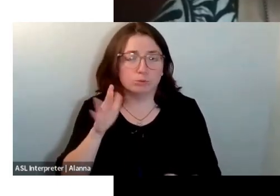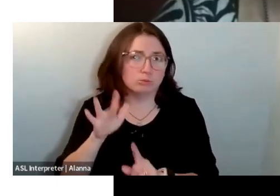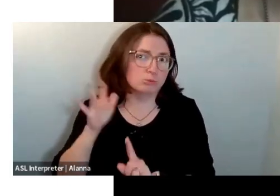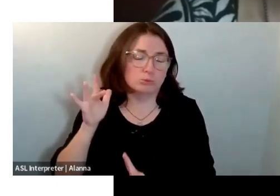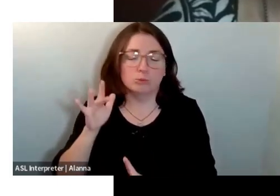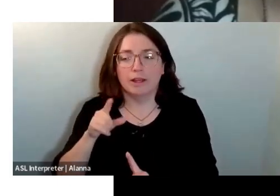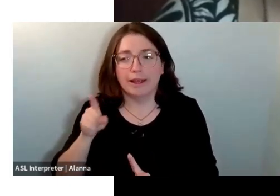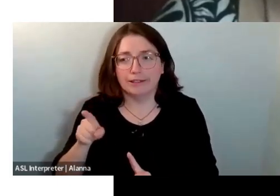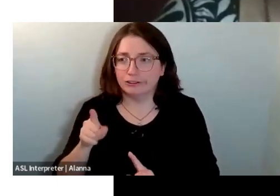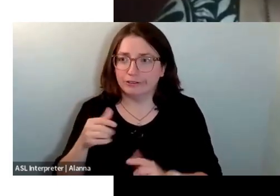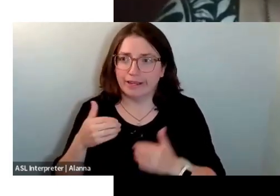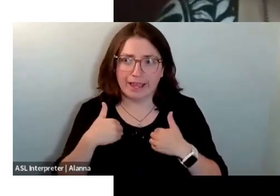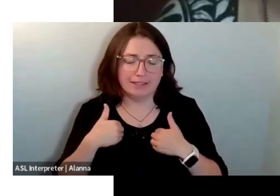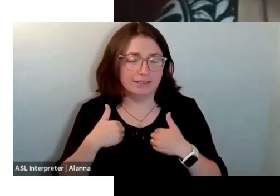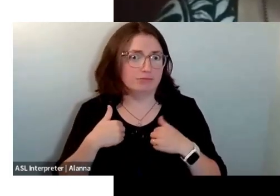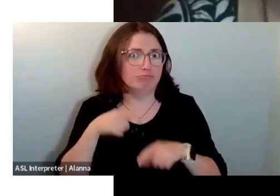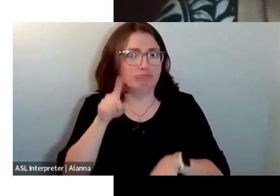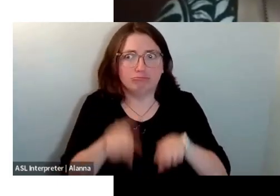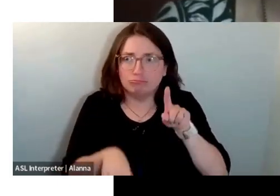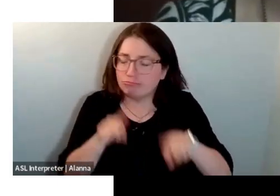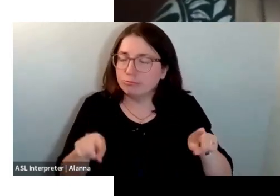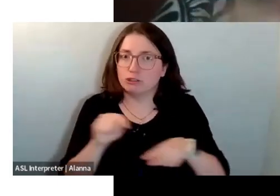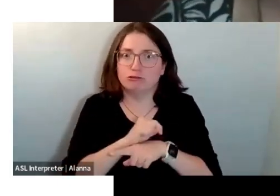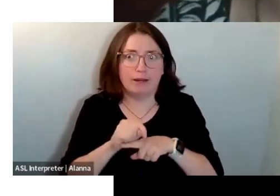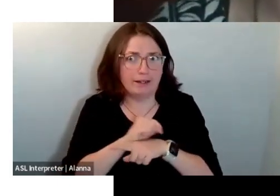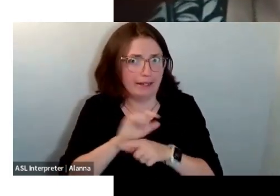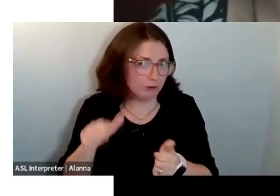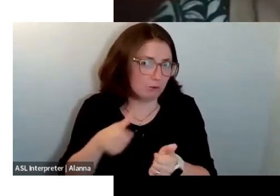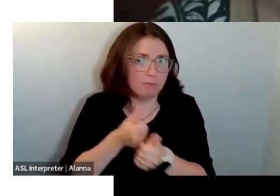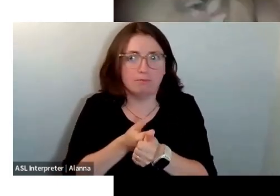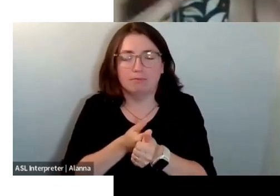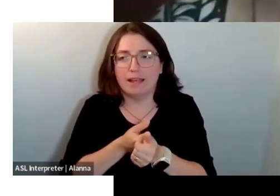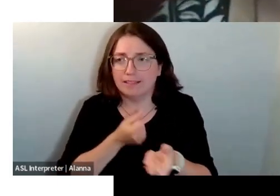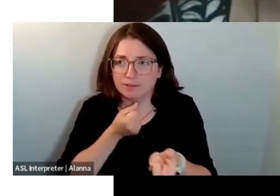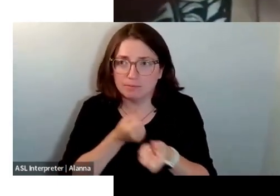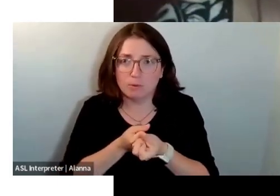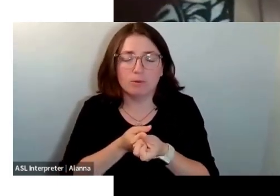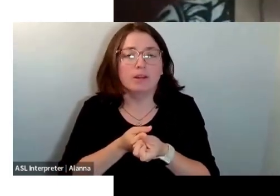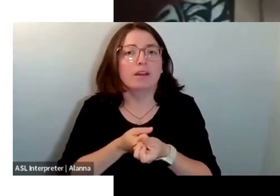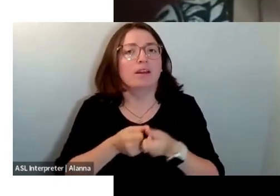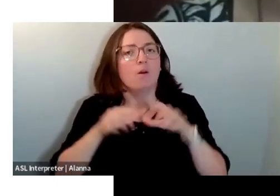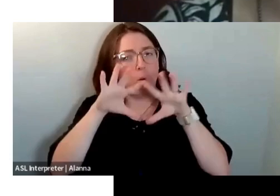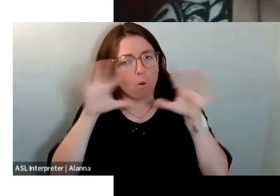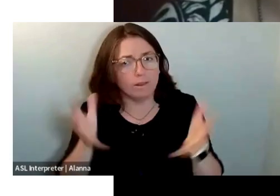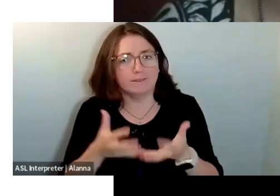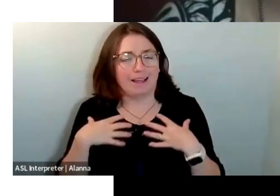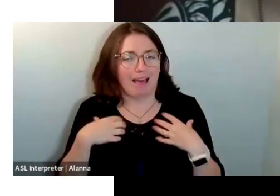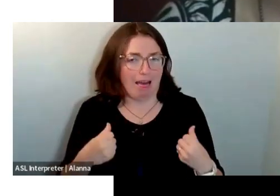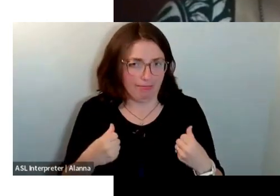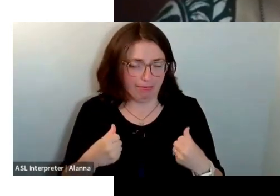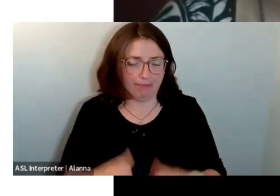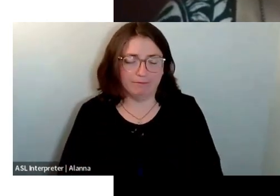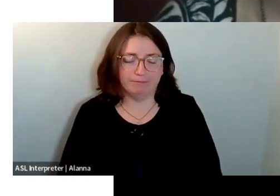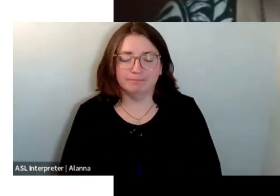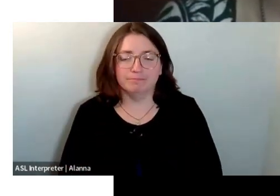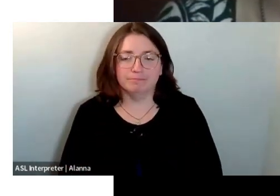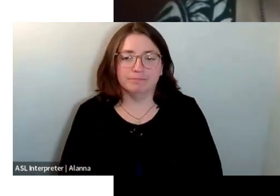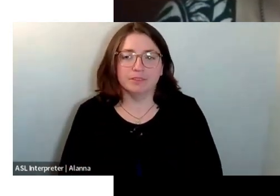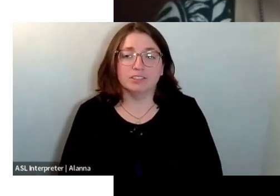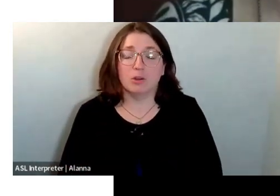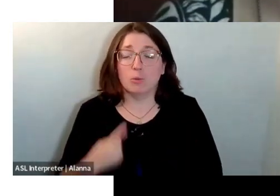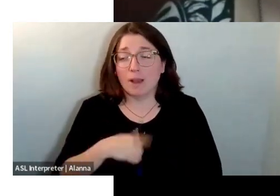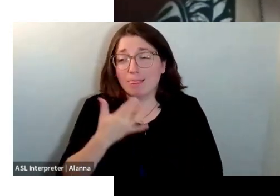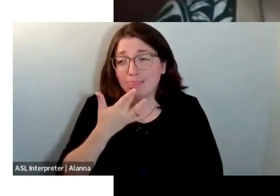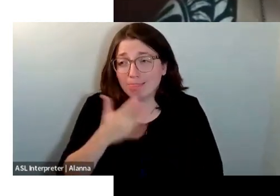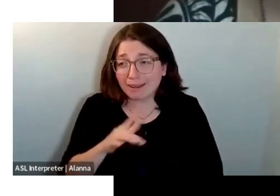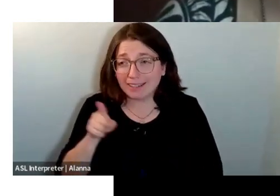transdisciplinary training to back it up and fully support holistic health and well-being. We are so lucky she is a part of